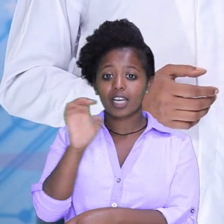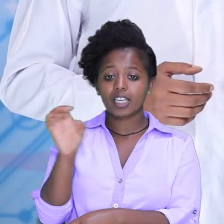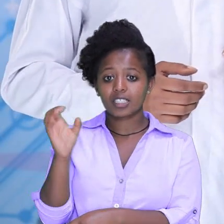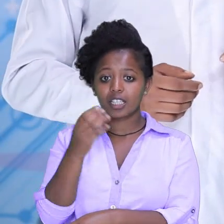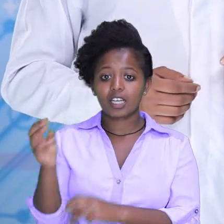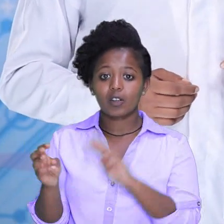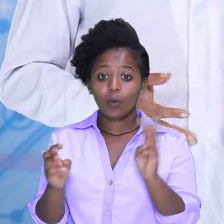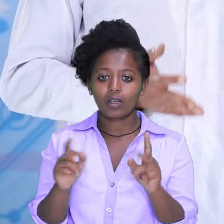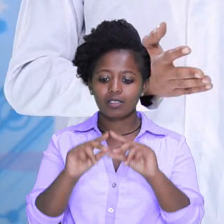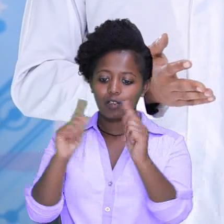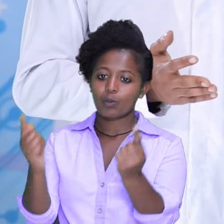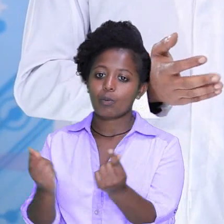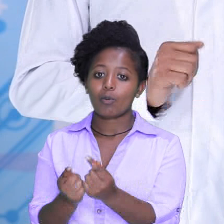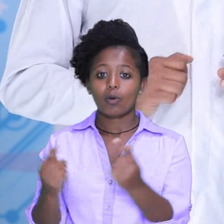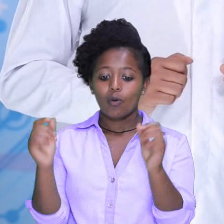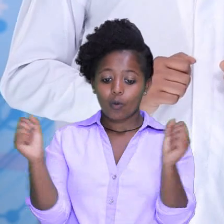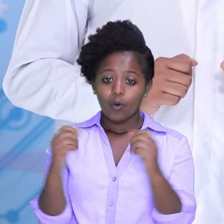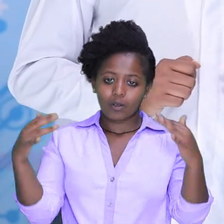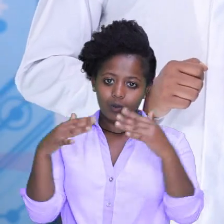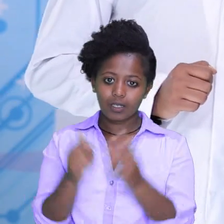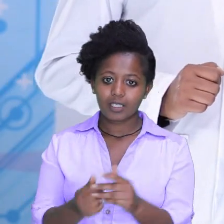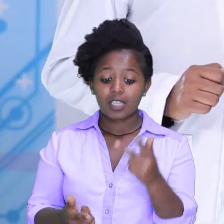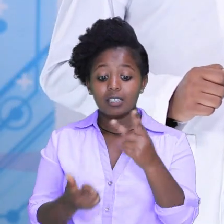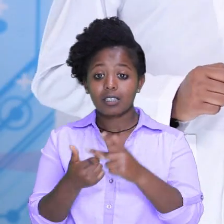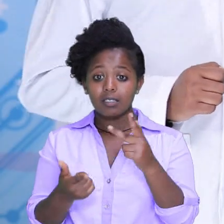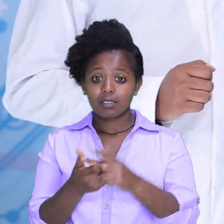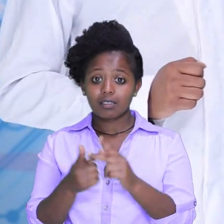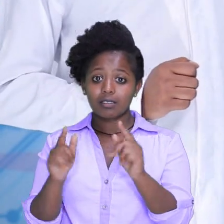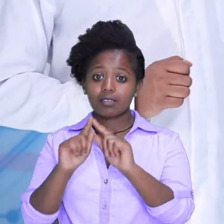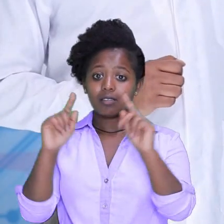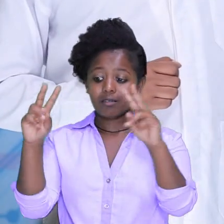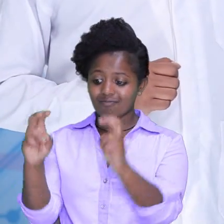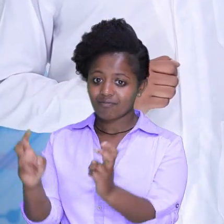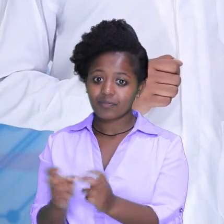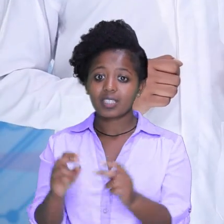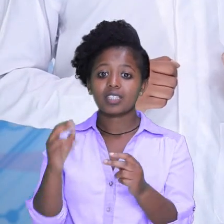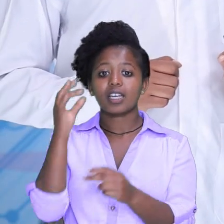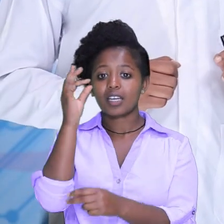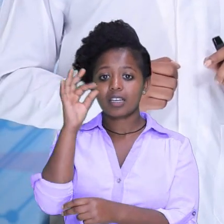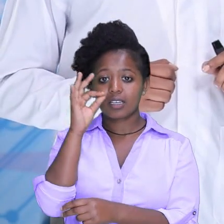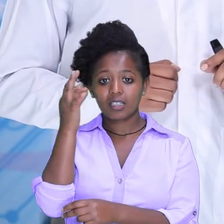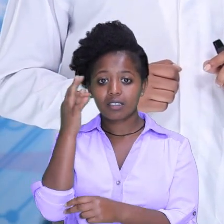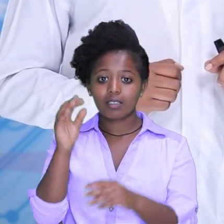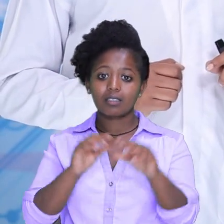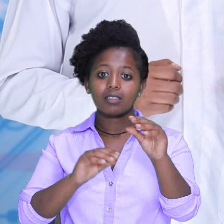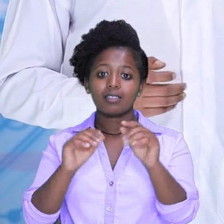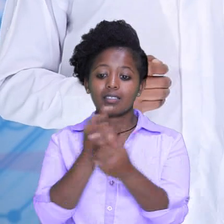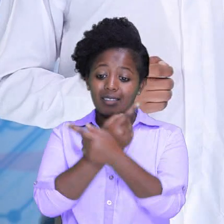and West Bloc and the Cold War. The third subtopic, the Indian independence